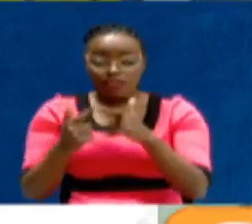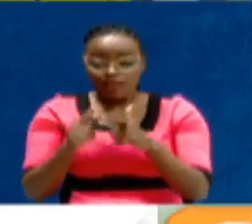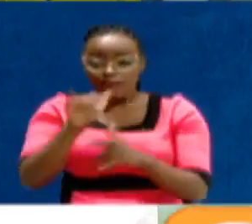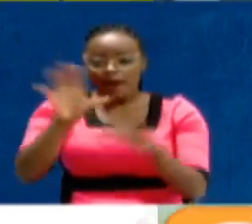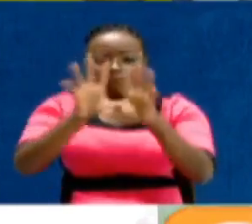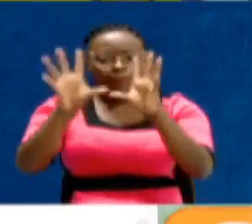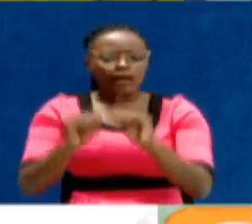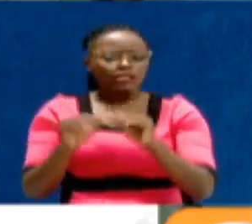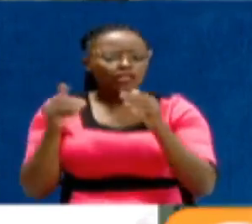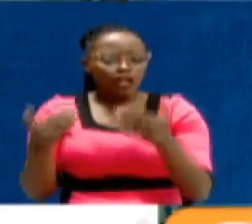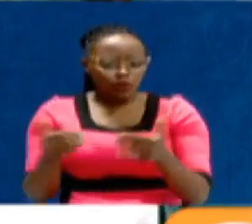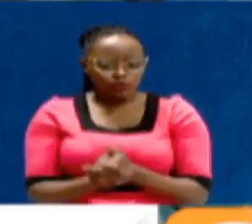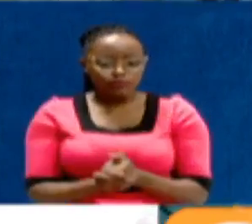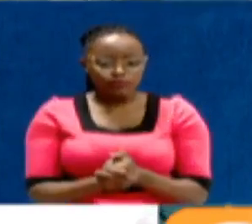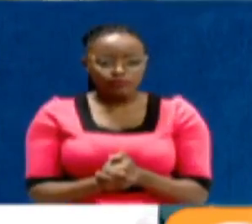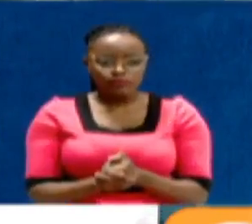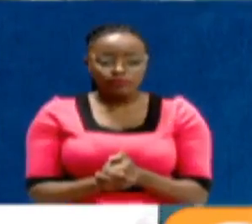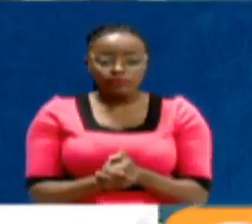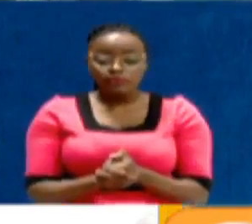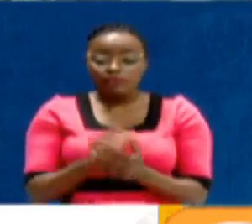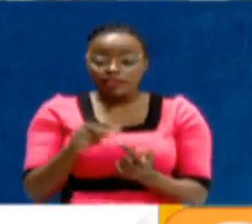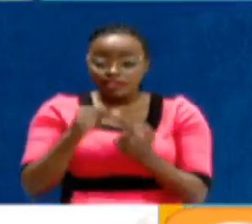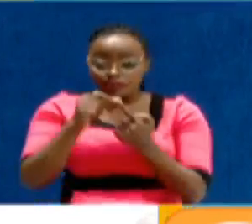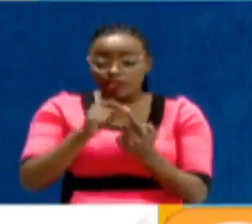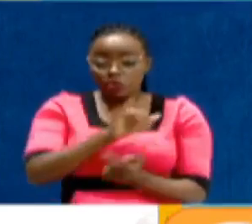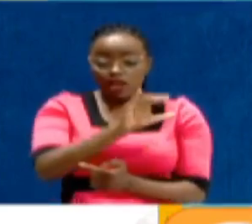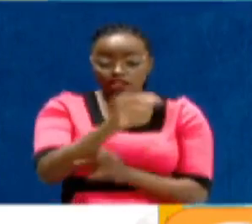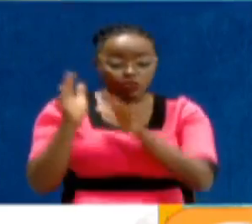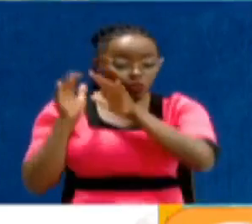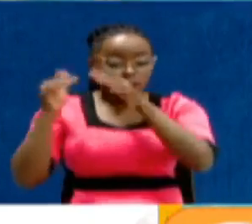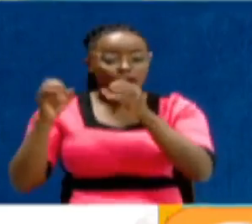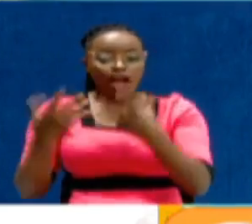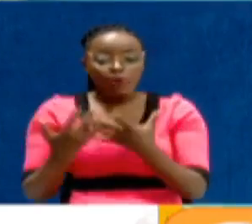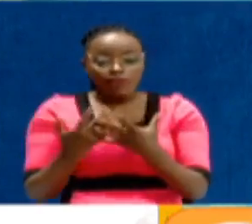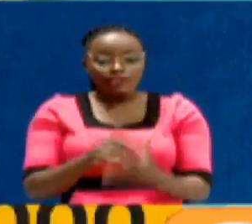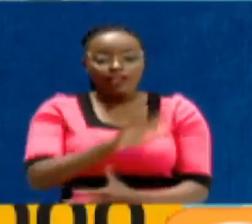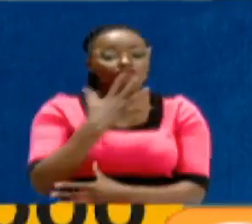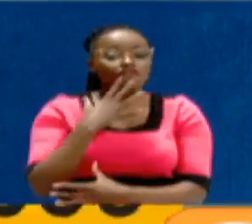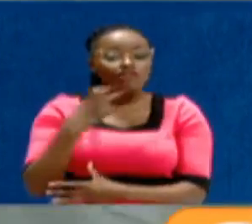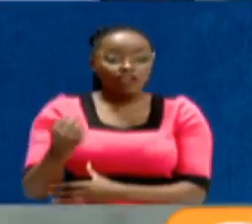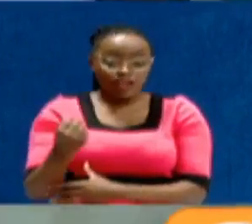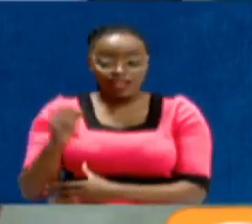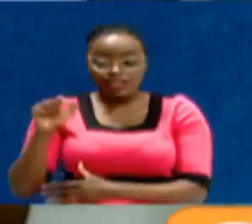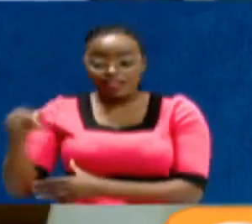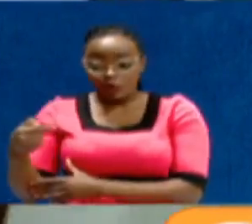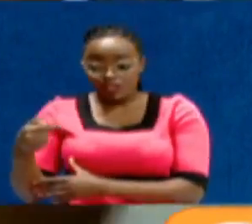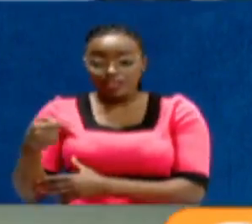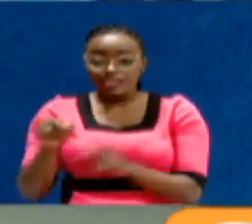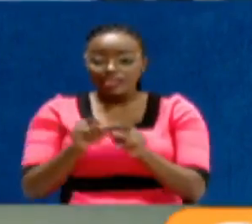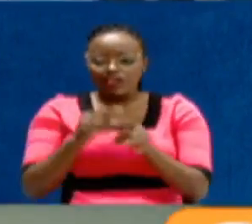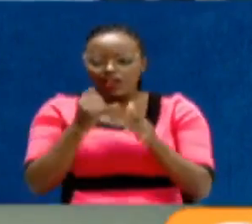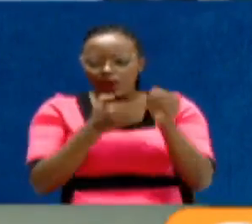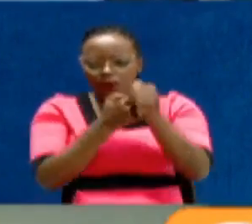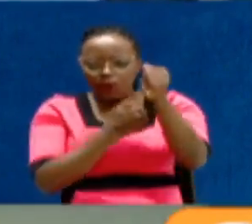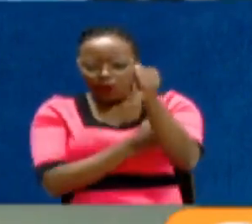their budget would look like. The special ICU bed goes for ₦500,000. The ventilator is